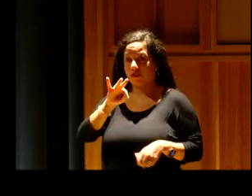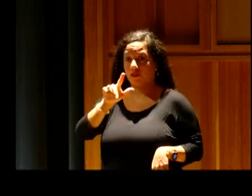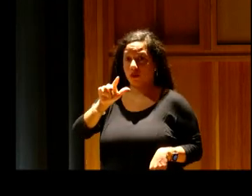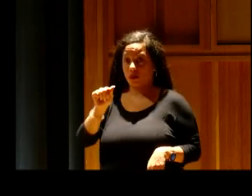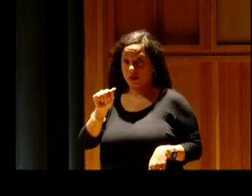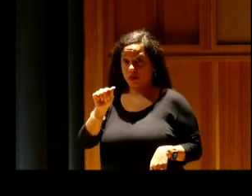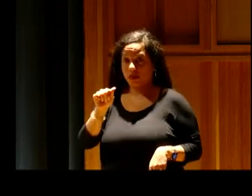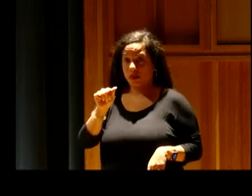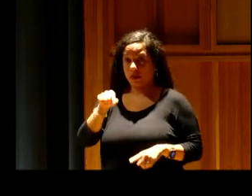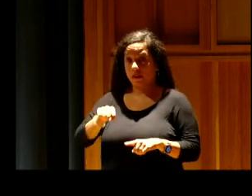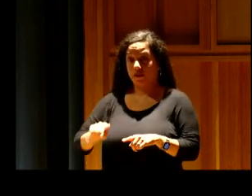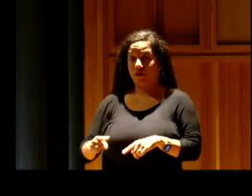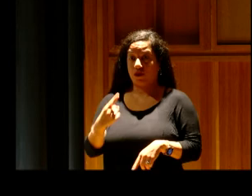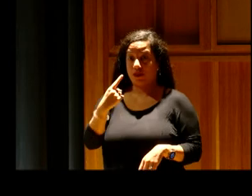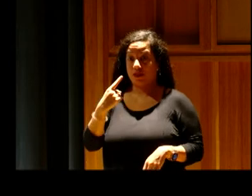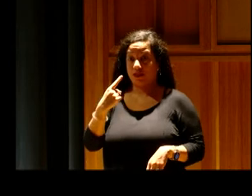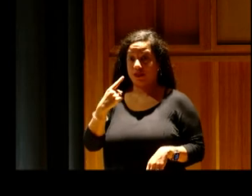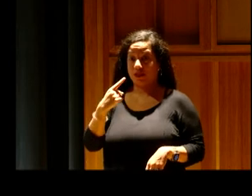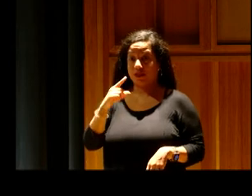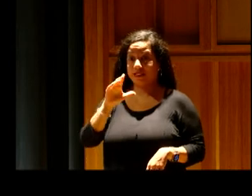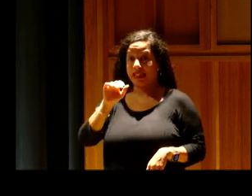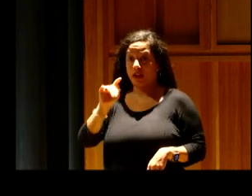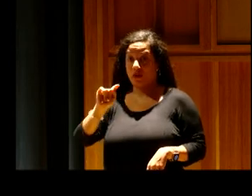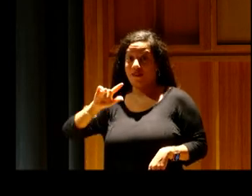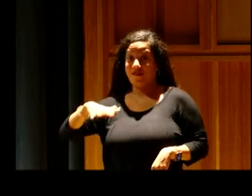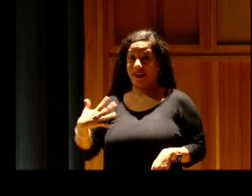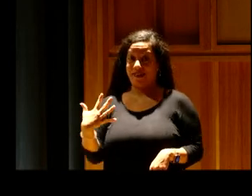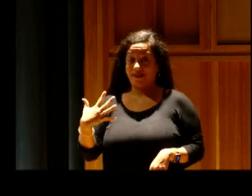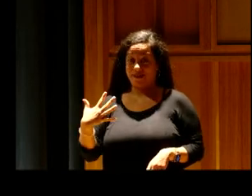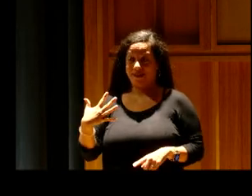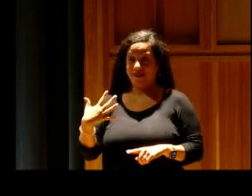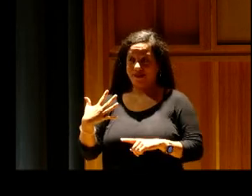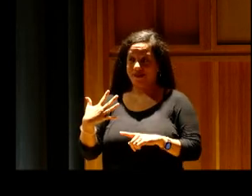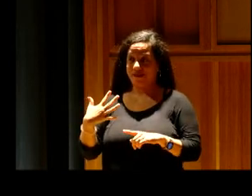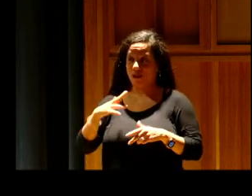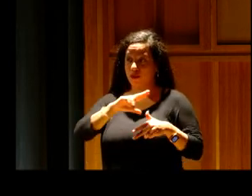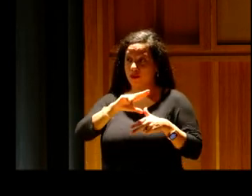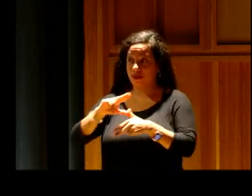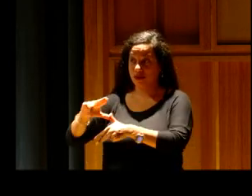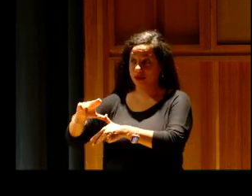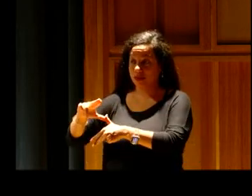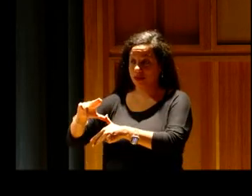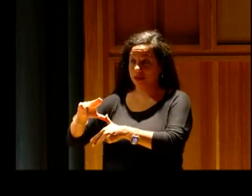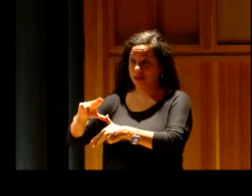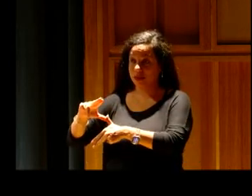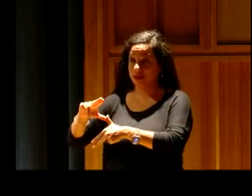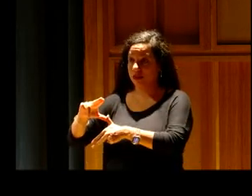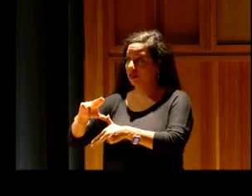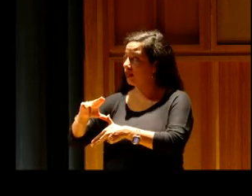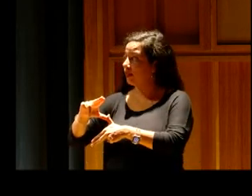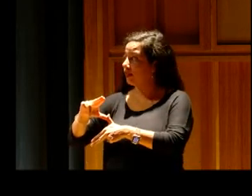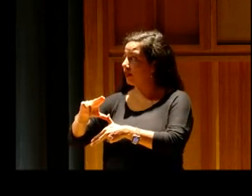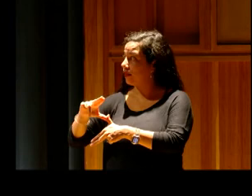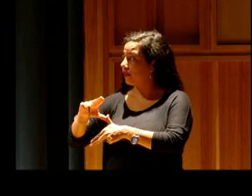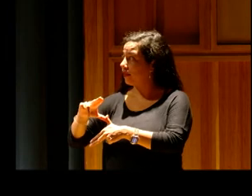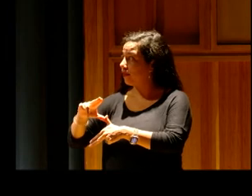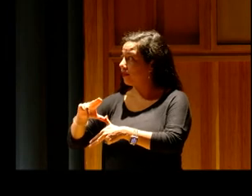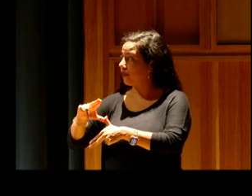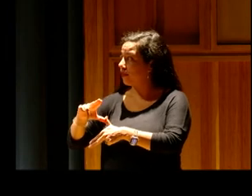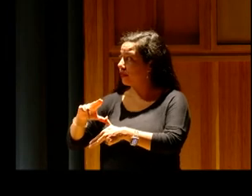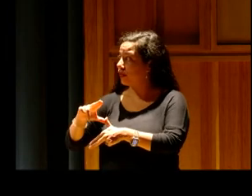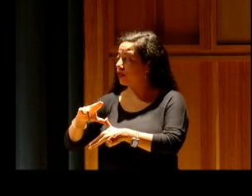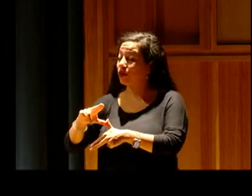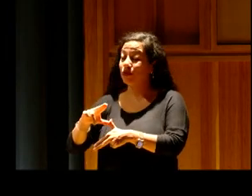first Category 5 hurricane, which traveled overseas that were 3.5 degrees Fahrenheit